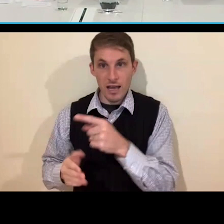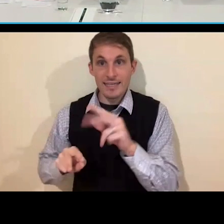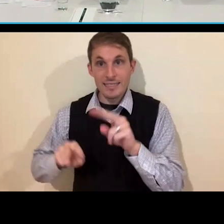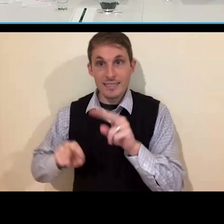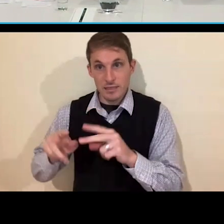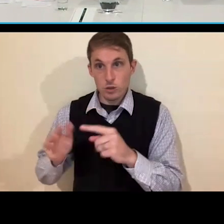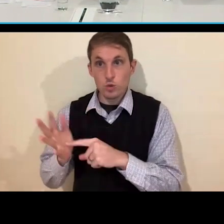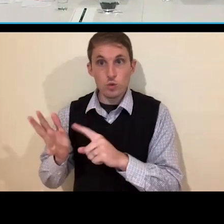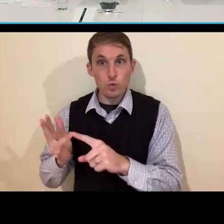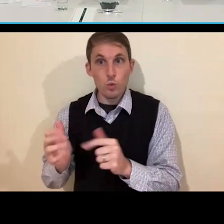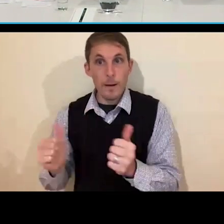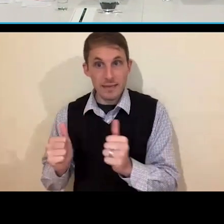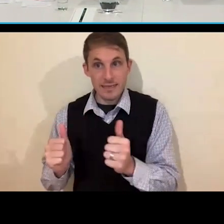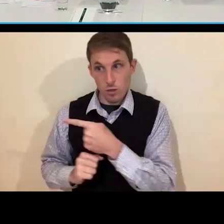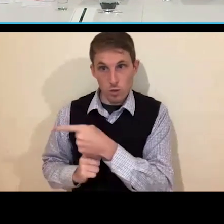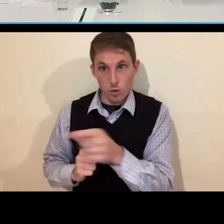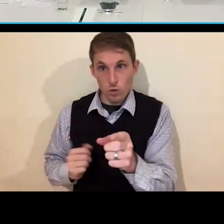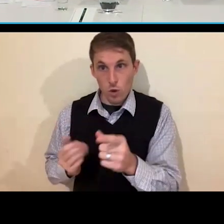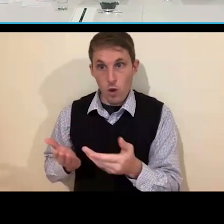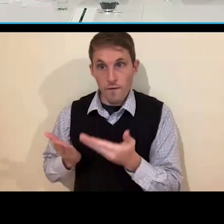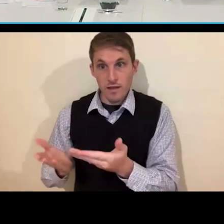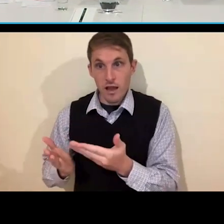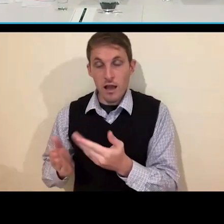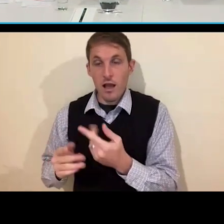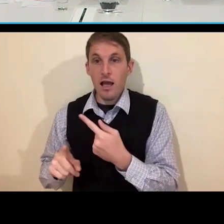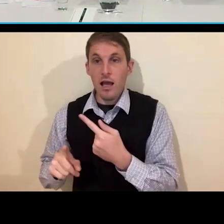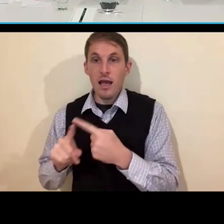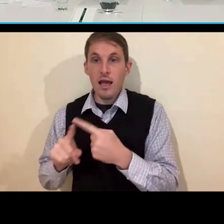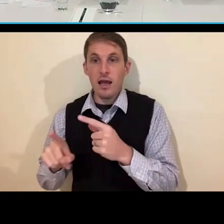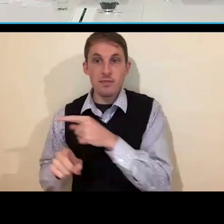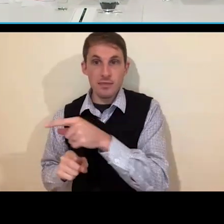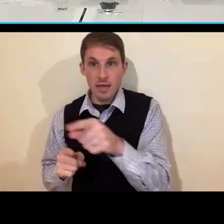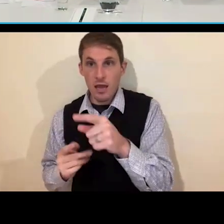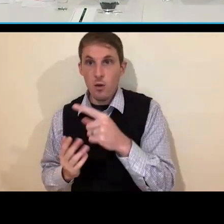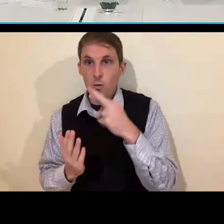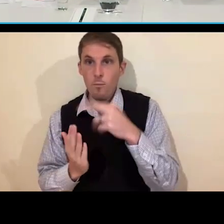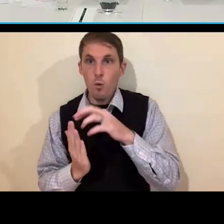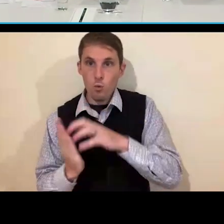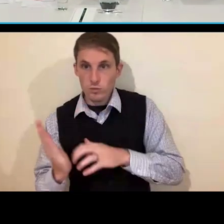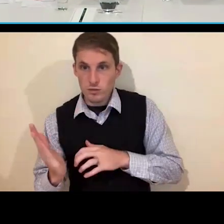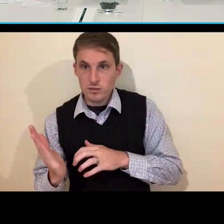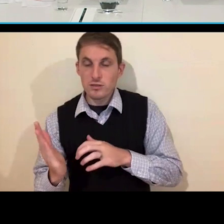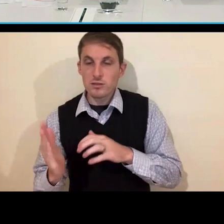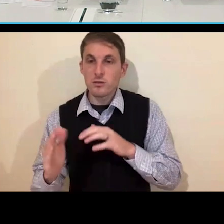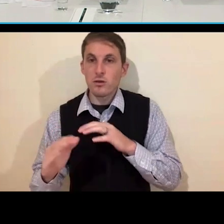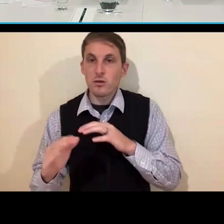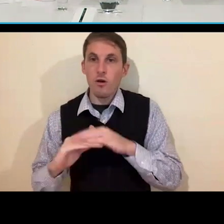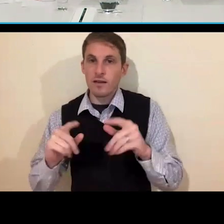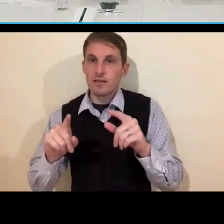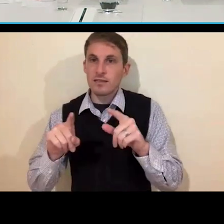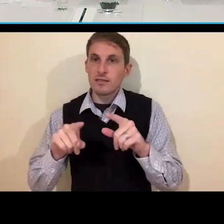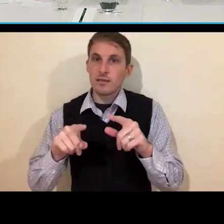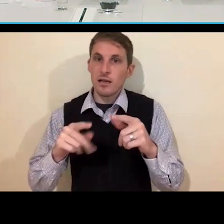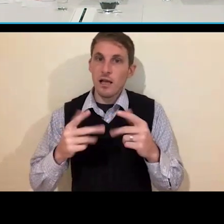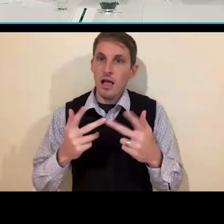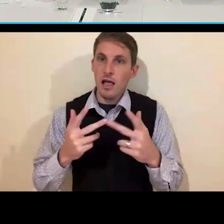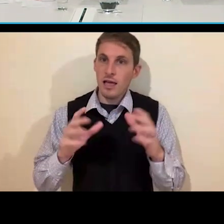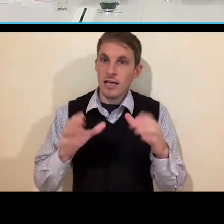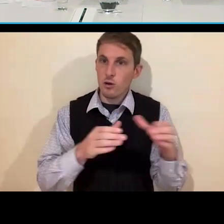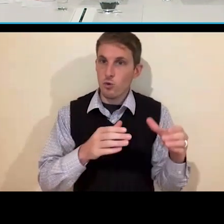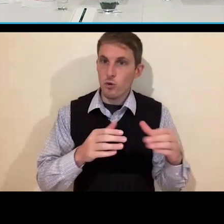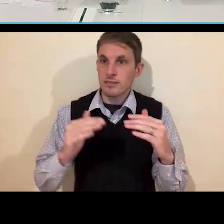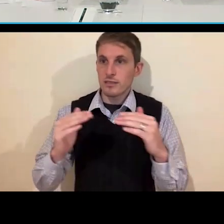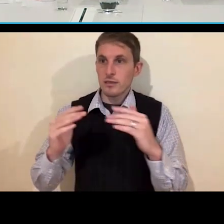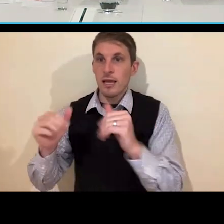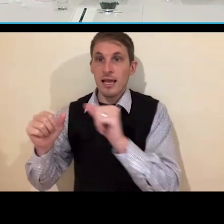for completion, those who report consumer experience through each completion mode against the categories of moderate, poor and